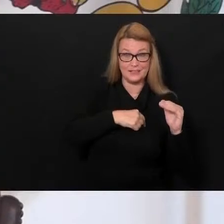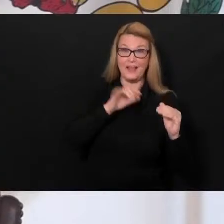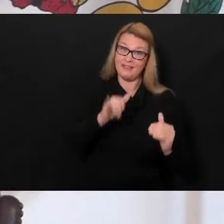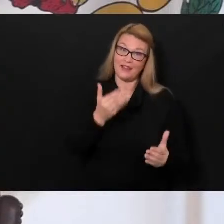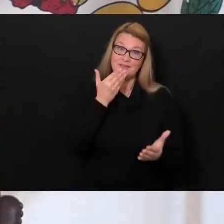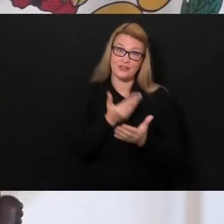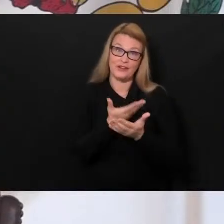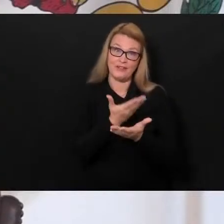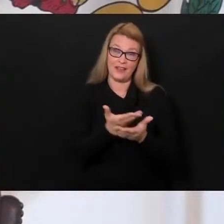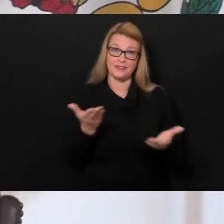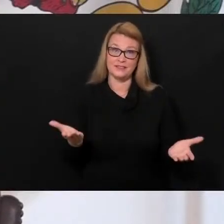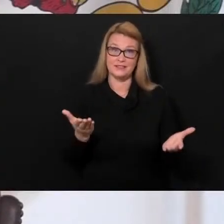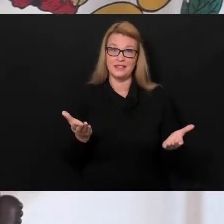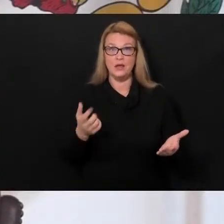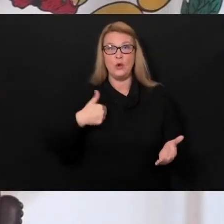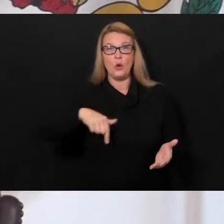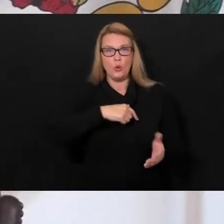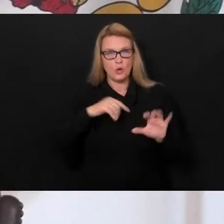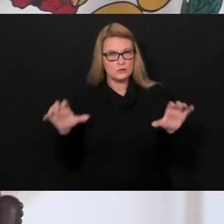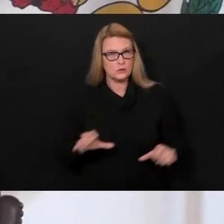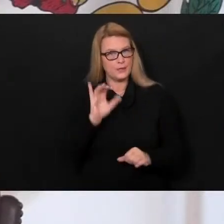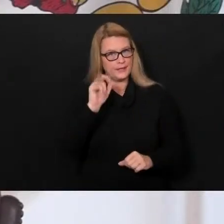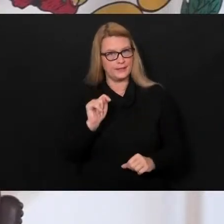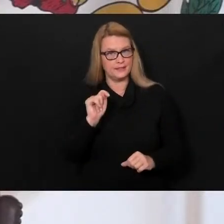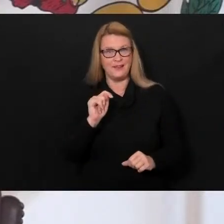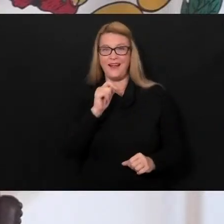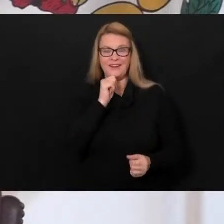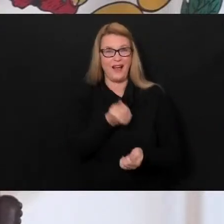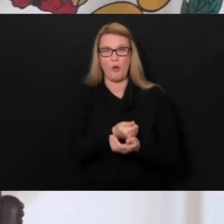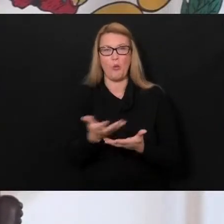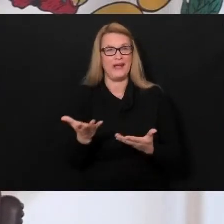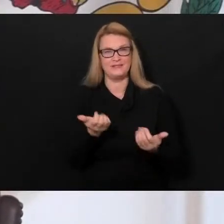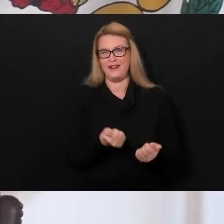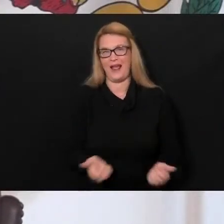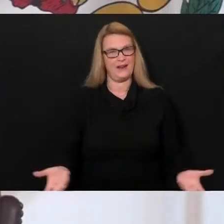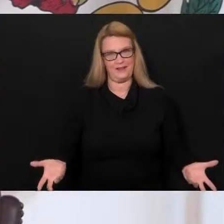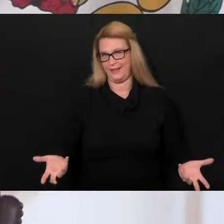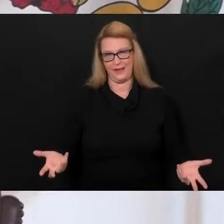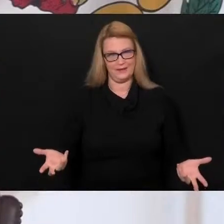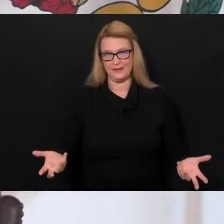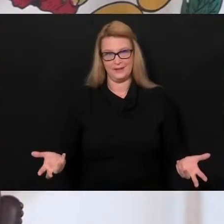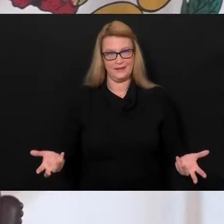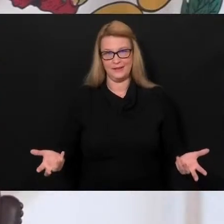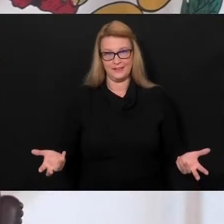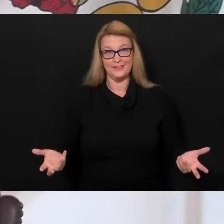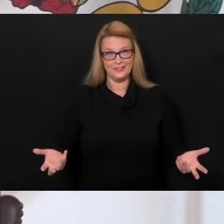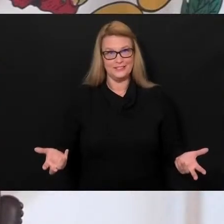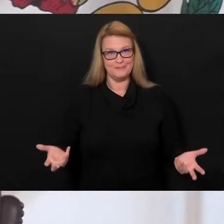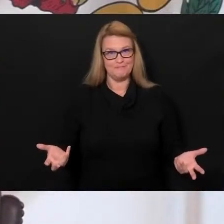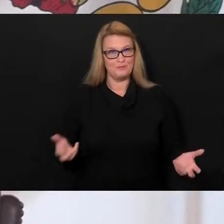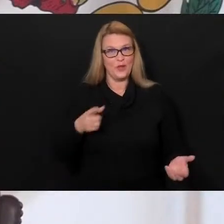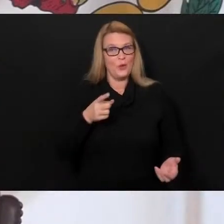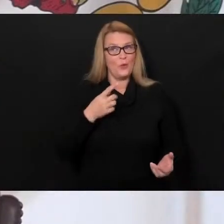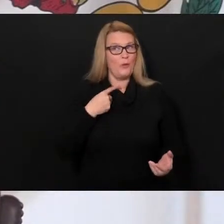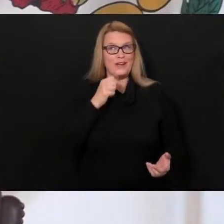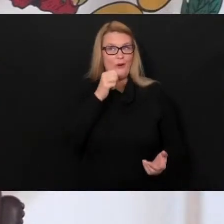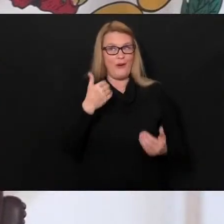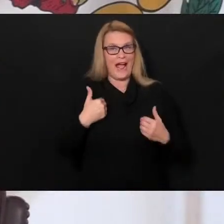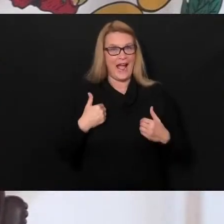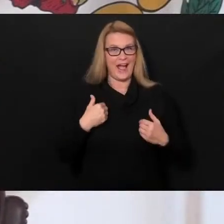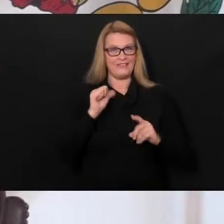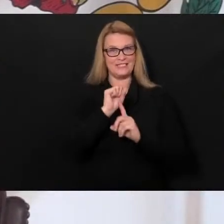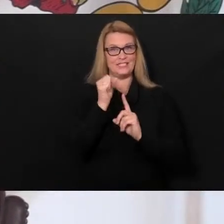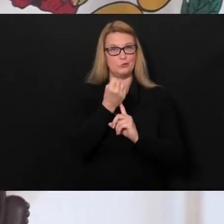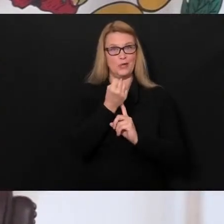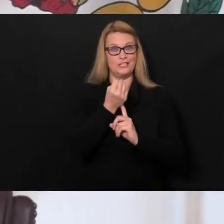stuff. And we're doing it and not wasting anything either. You know, you don't have a situation in West Virginia where